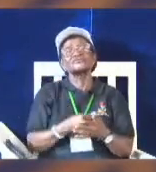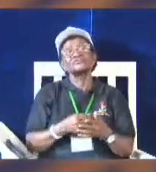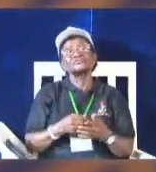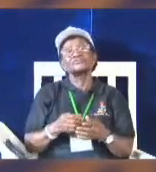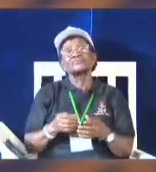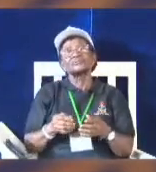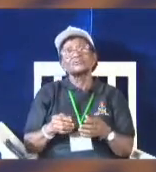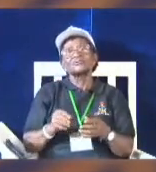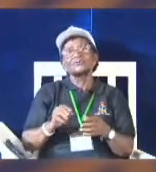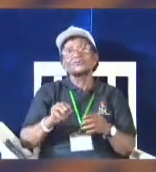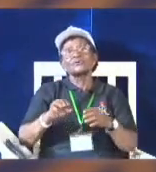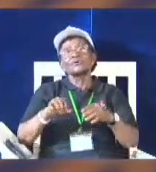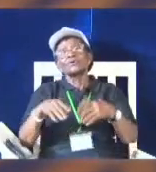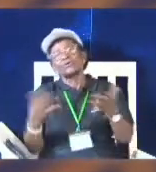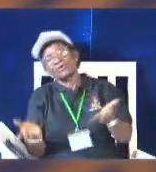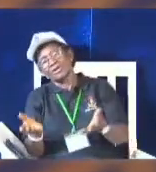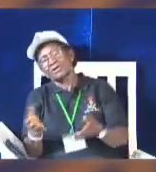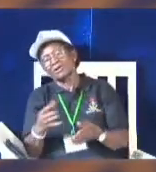died.